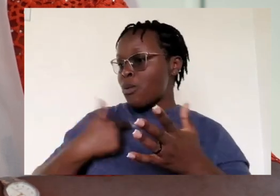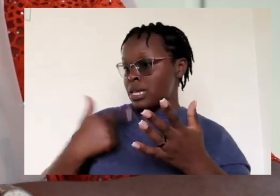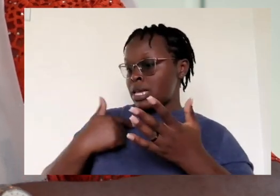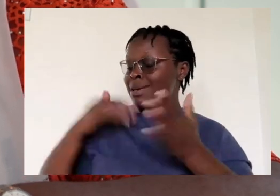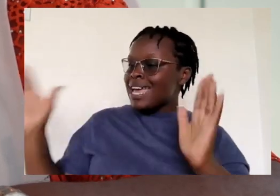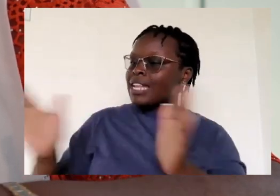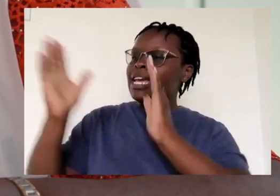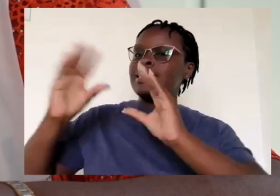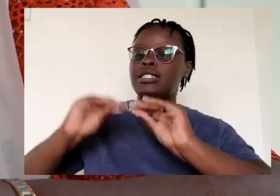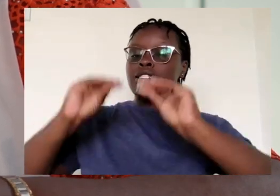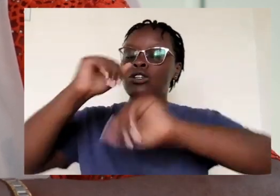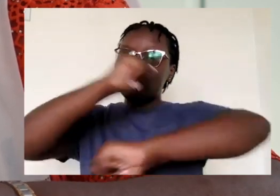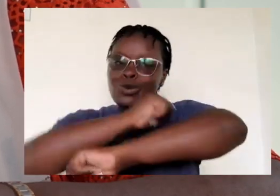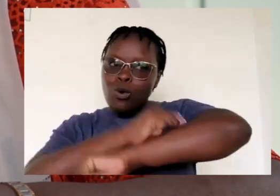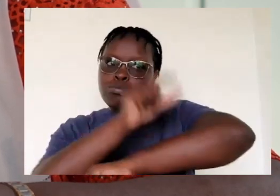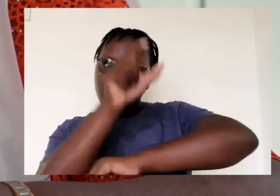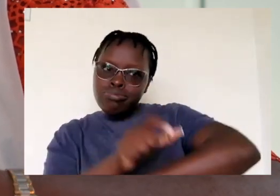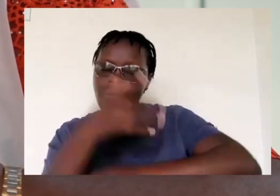learn from each other and